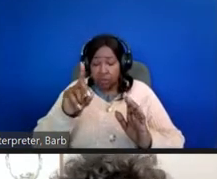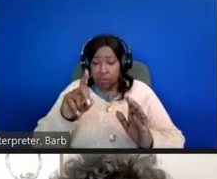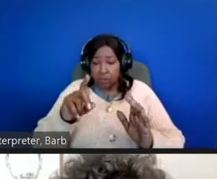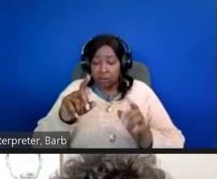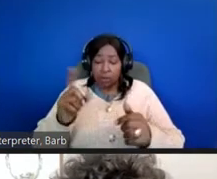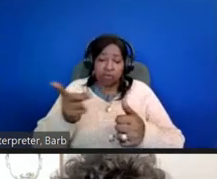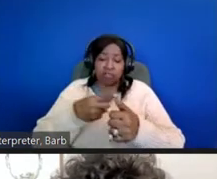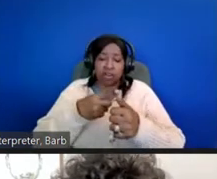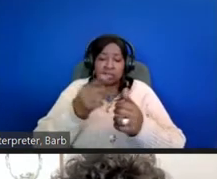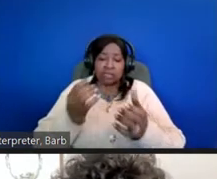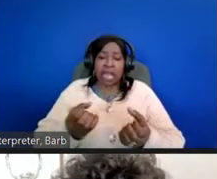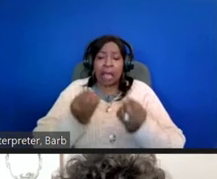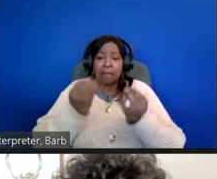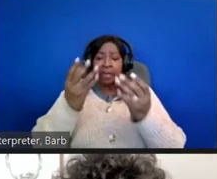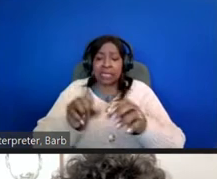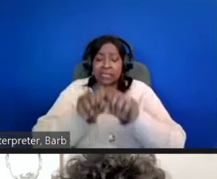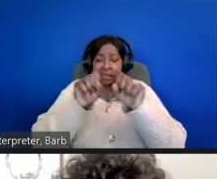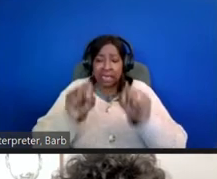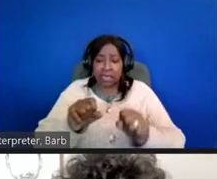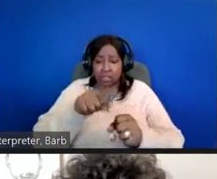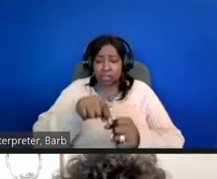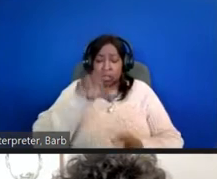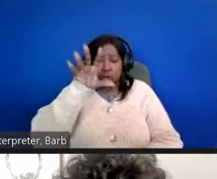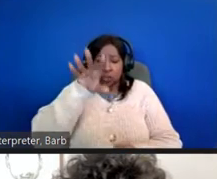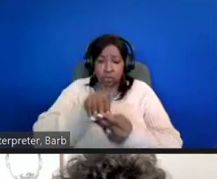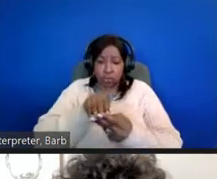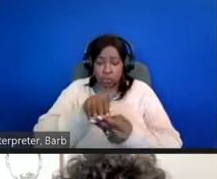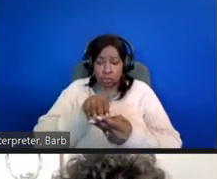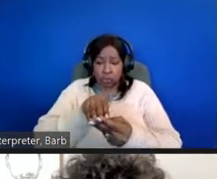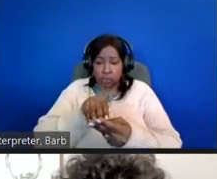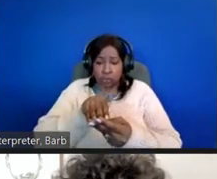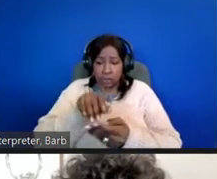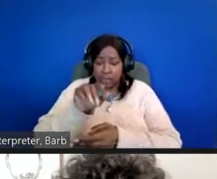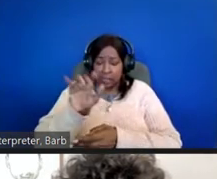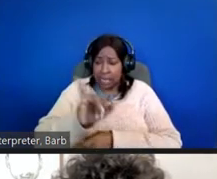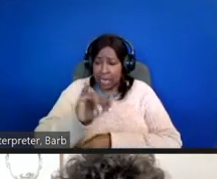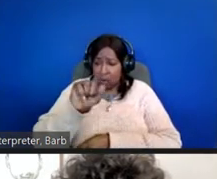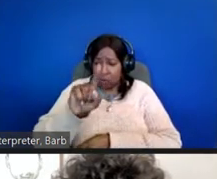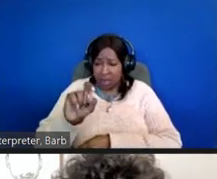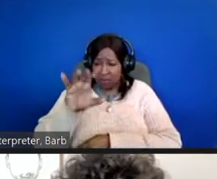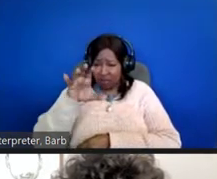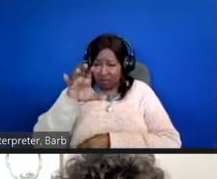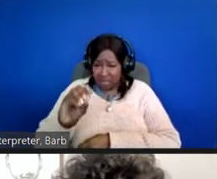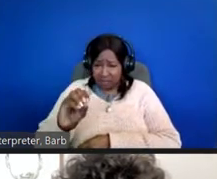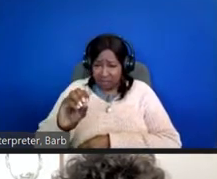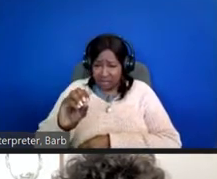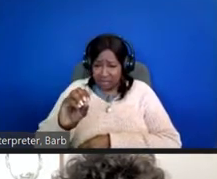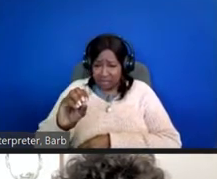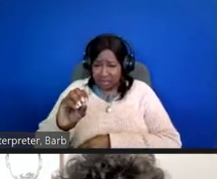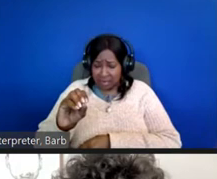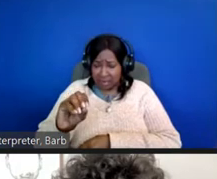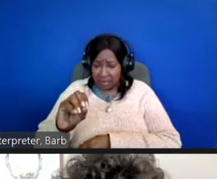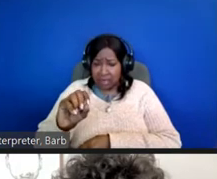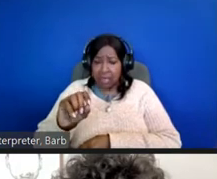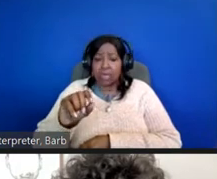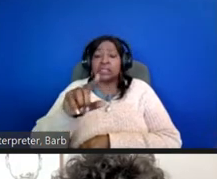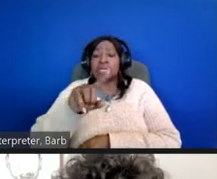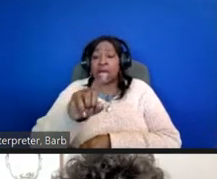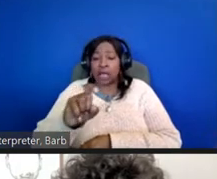all, how many stations are there total in all? Like 150 or something like that? There's